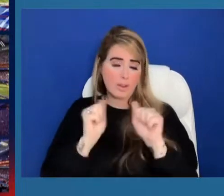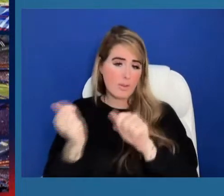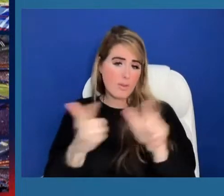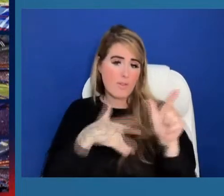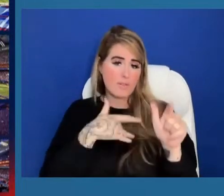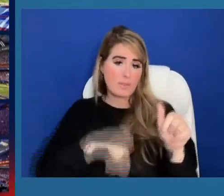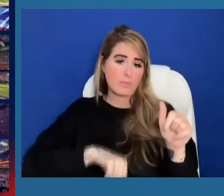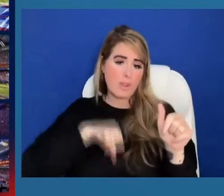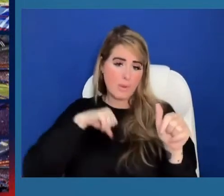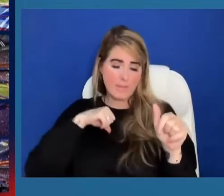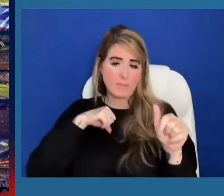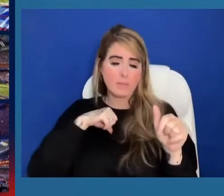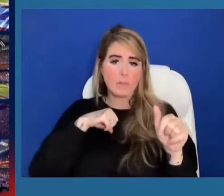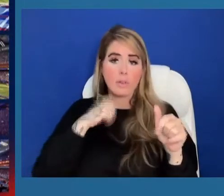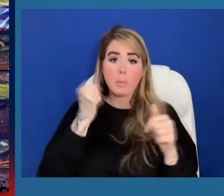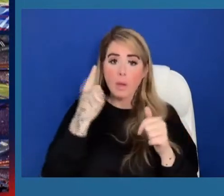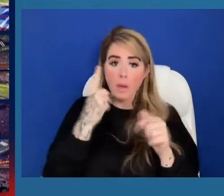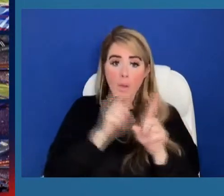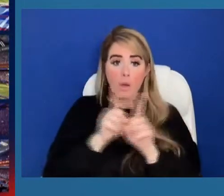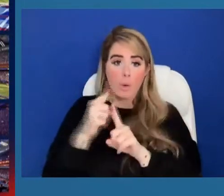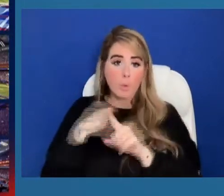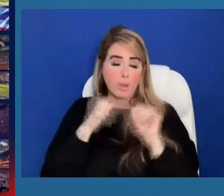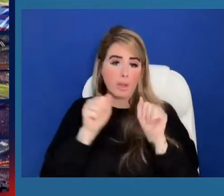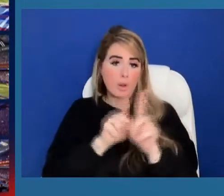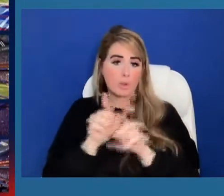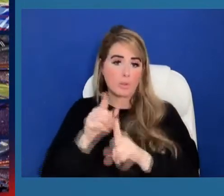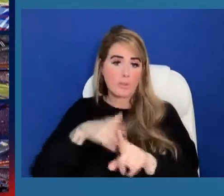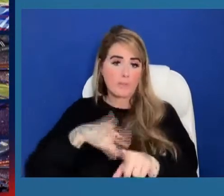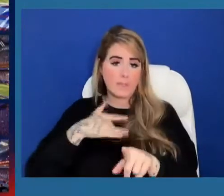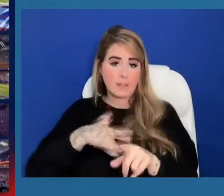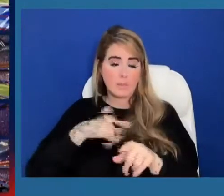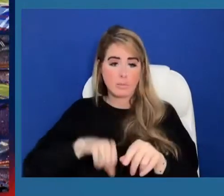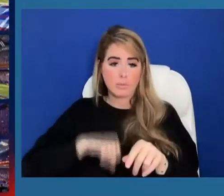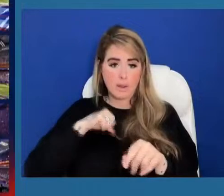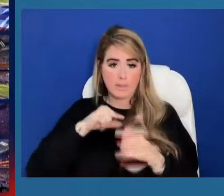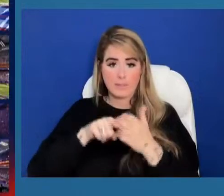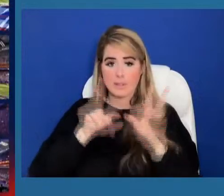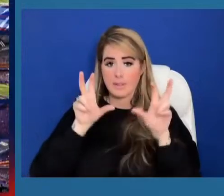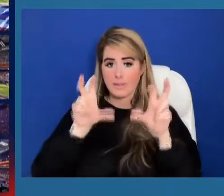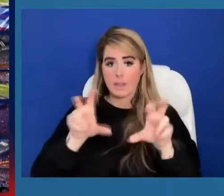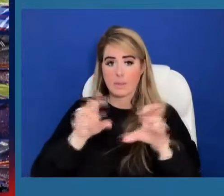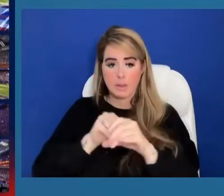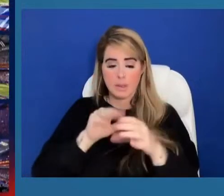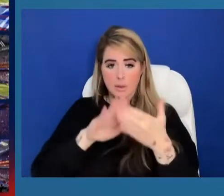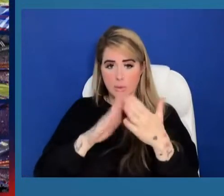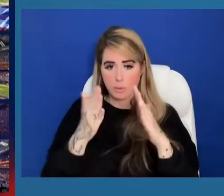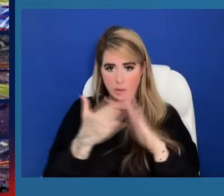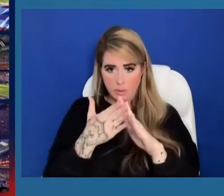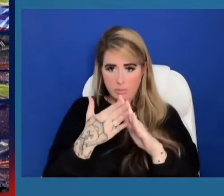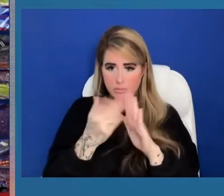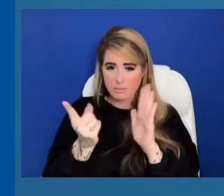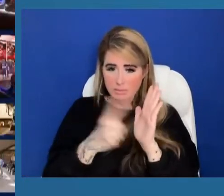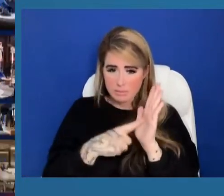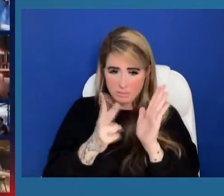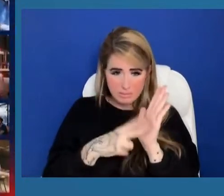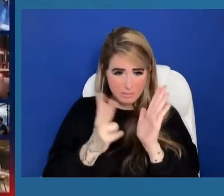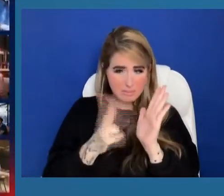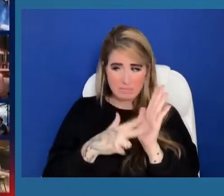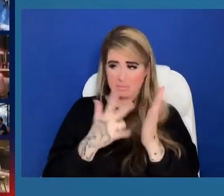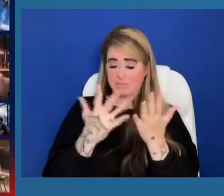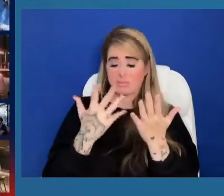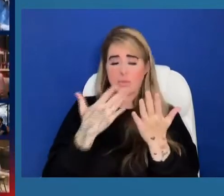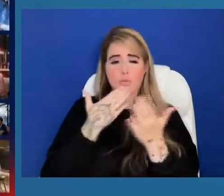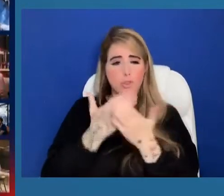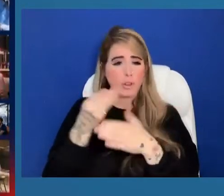of. But we can also be proud of the investment that this had in our community, the thousands of good-paying jobs from